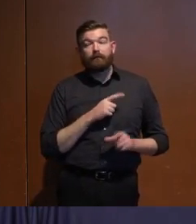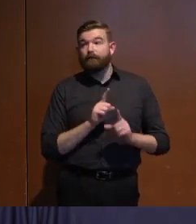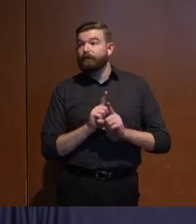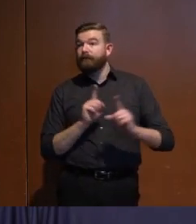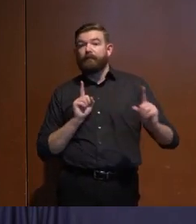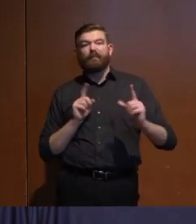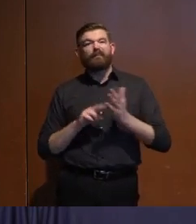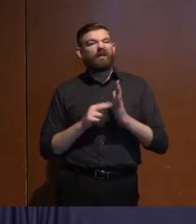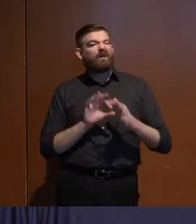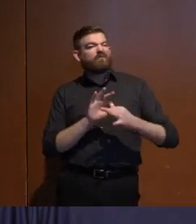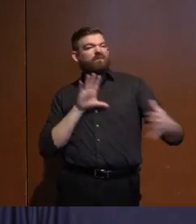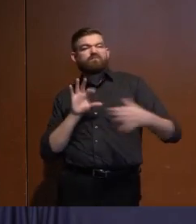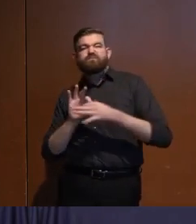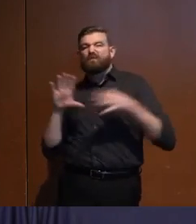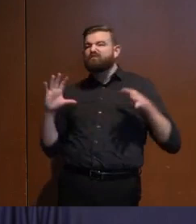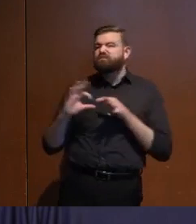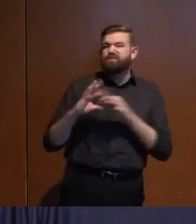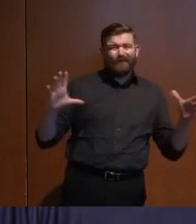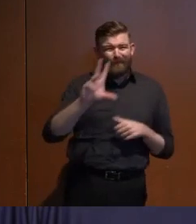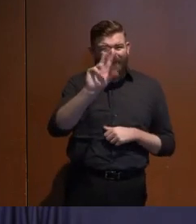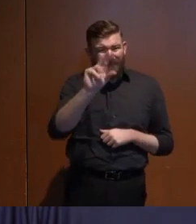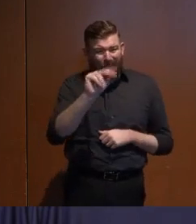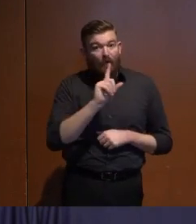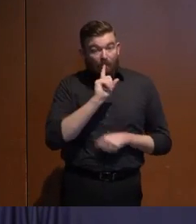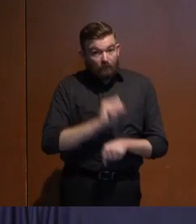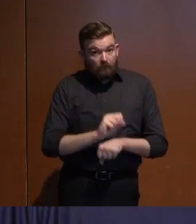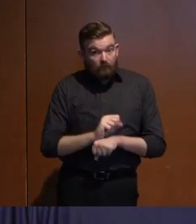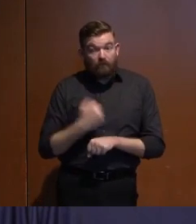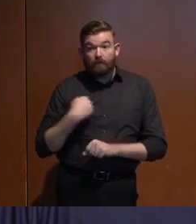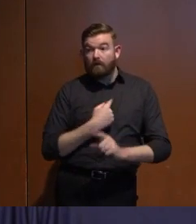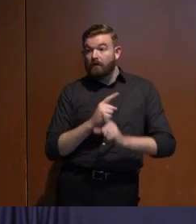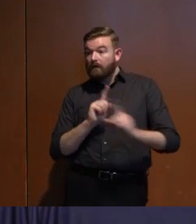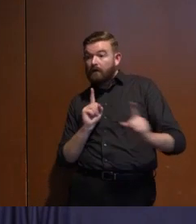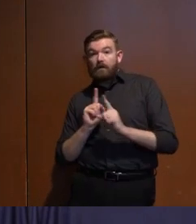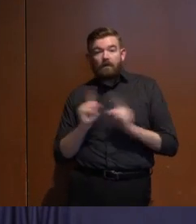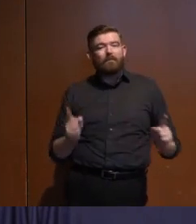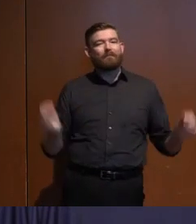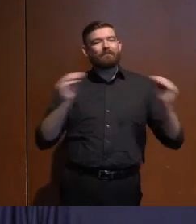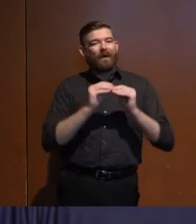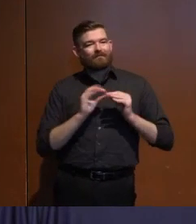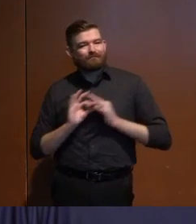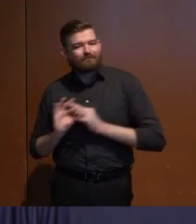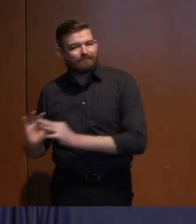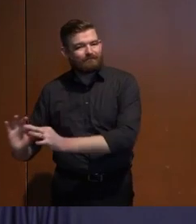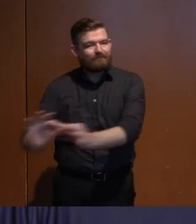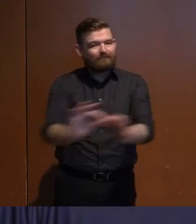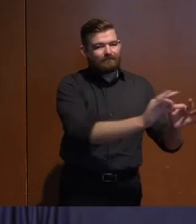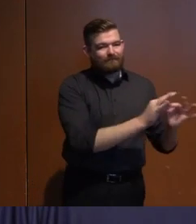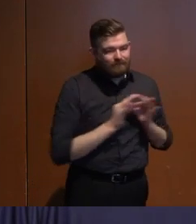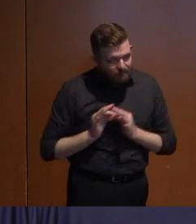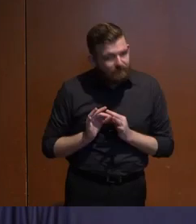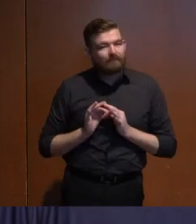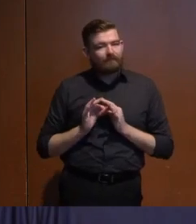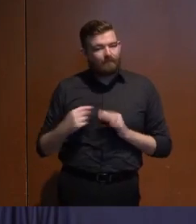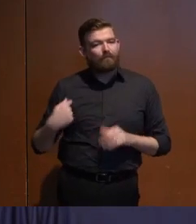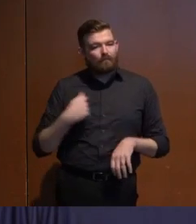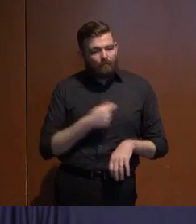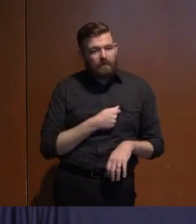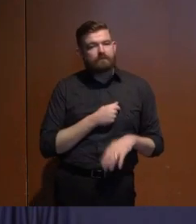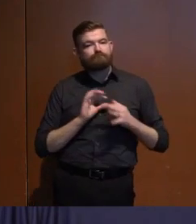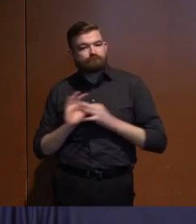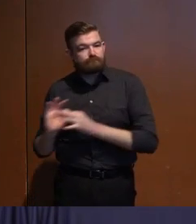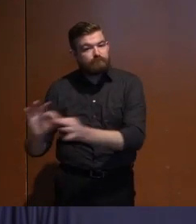incredibly important point. And I referred to this phenomenon yesterday. And look at these blessed healthcare workers in the